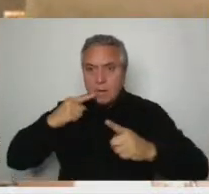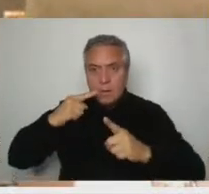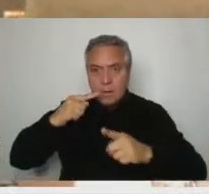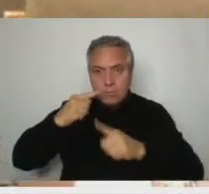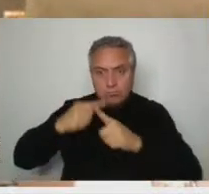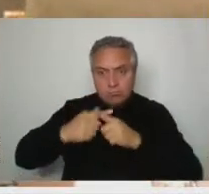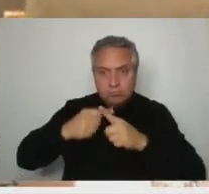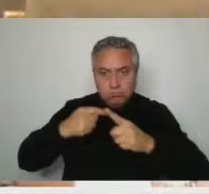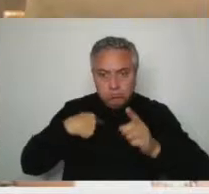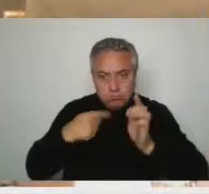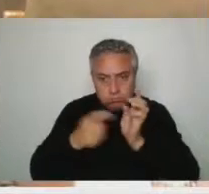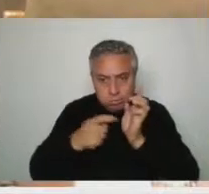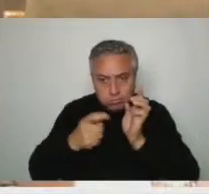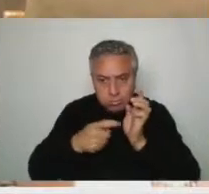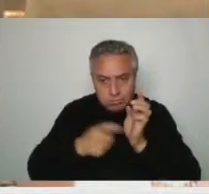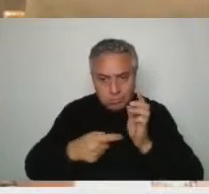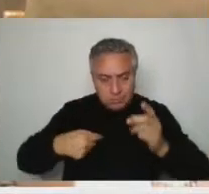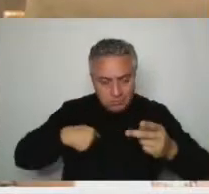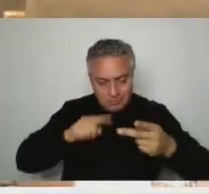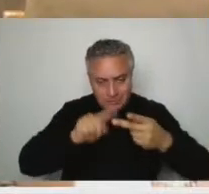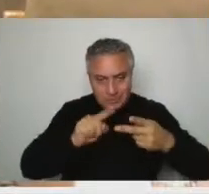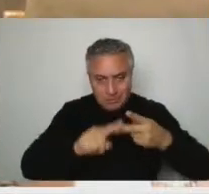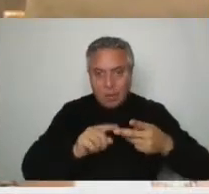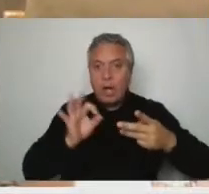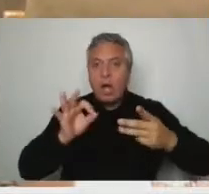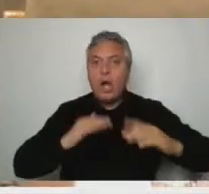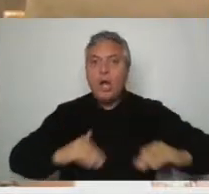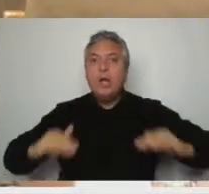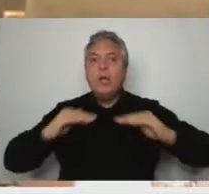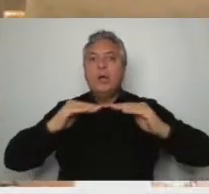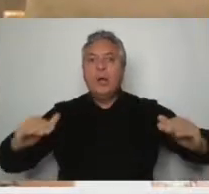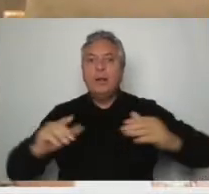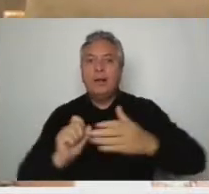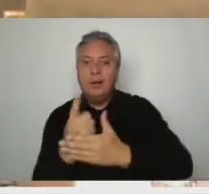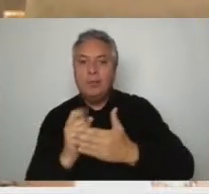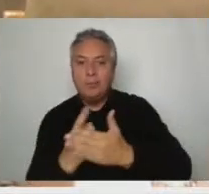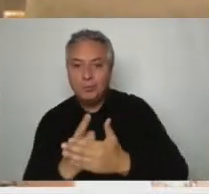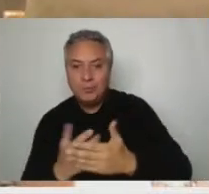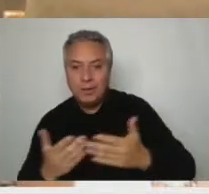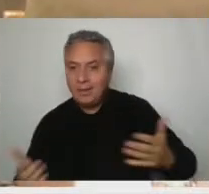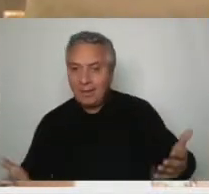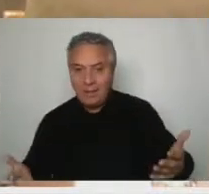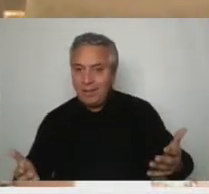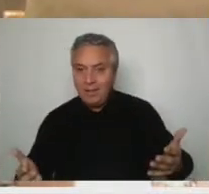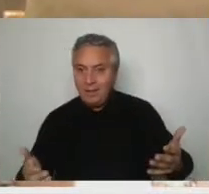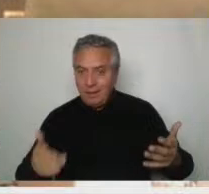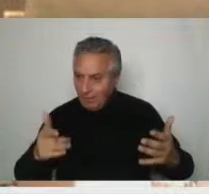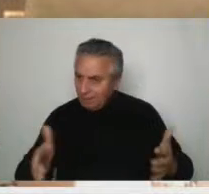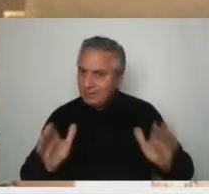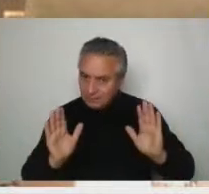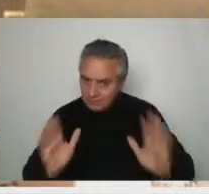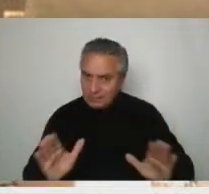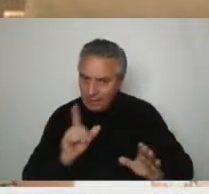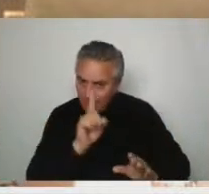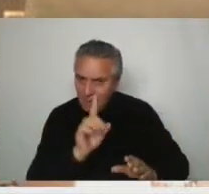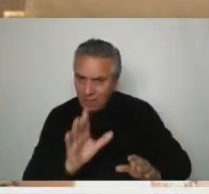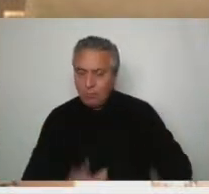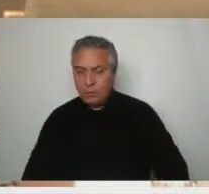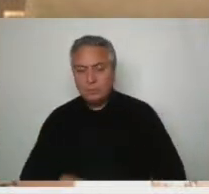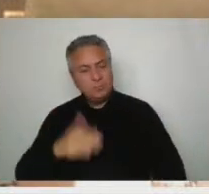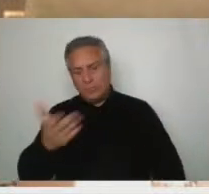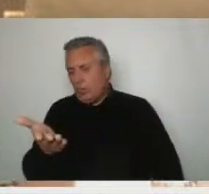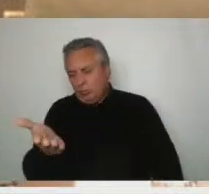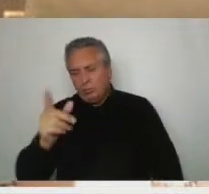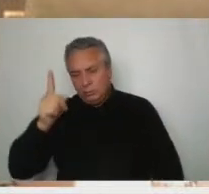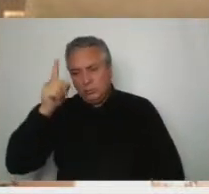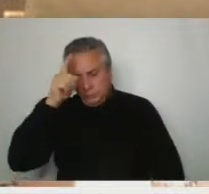Meritocracy, or equal opportunities, rather, and the level of gaps in each one of them, and therefore that's very